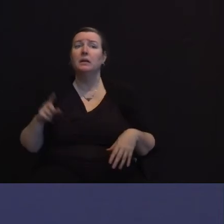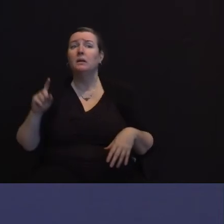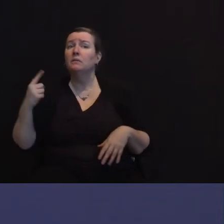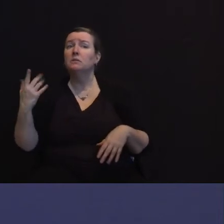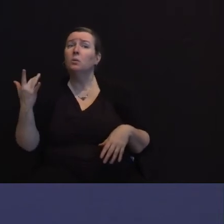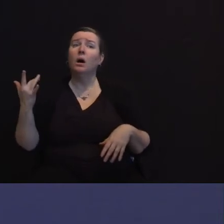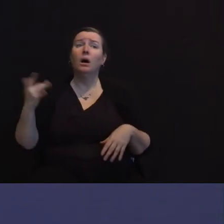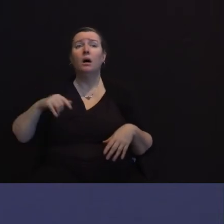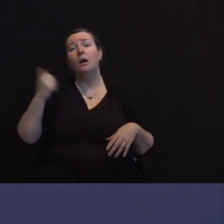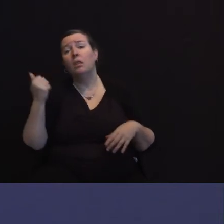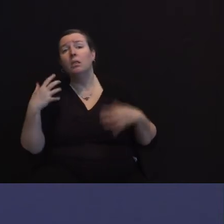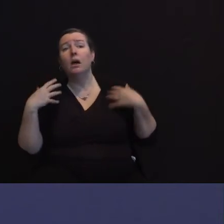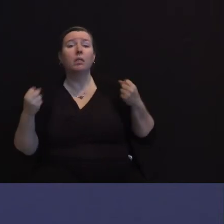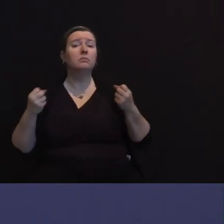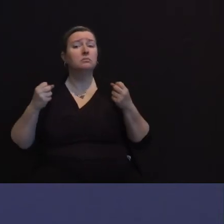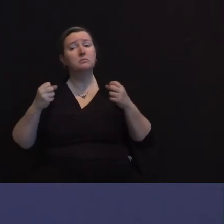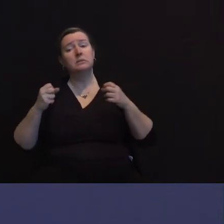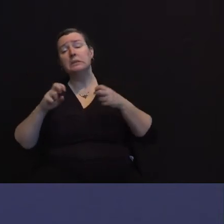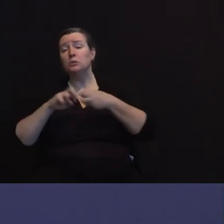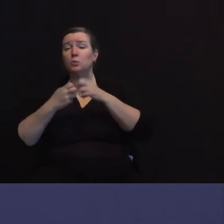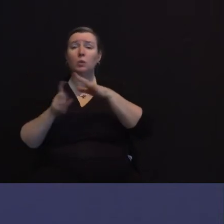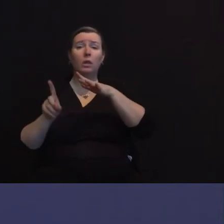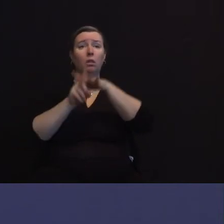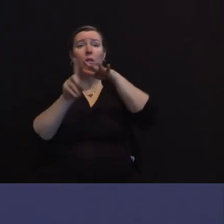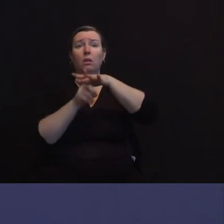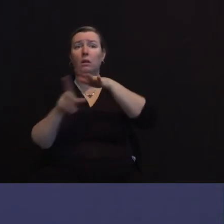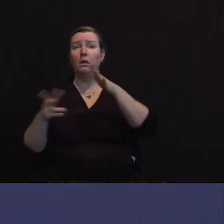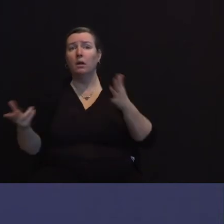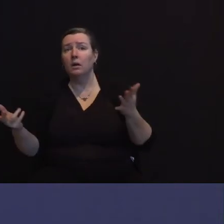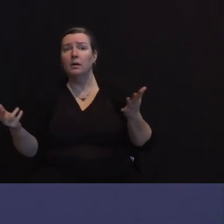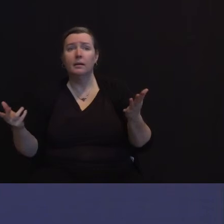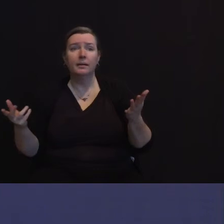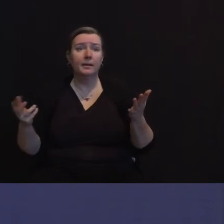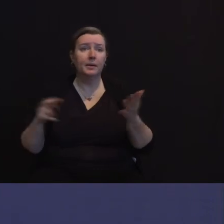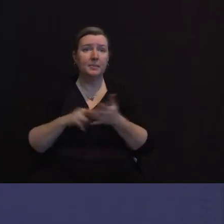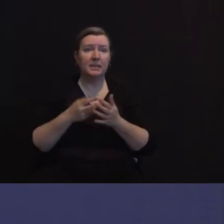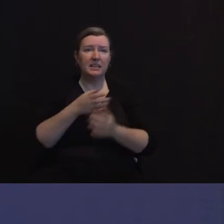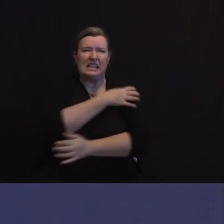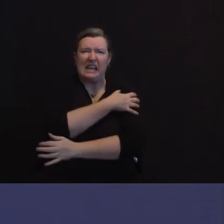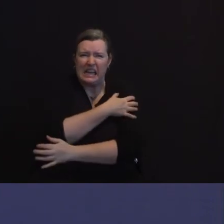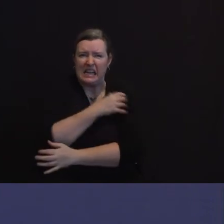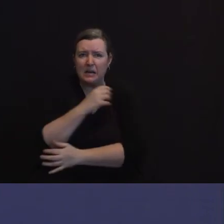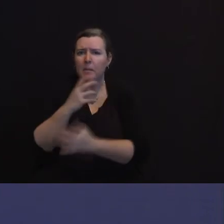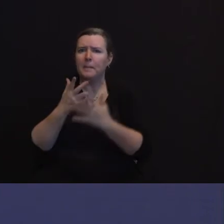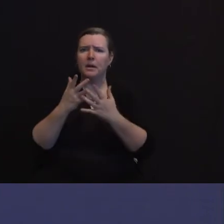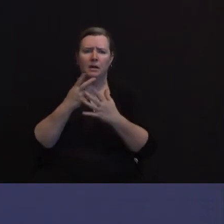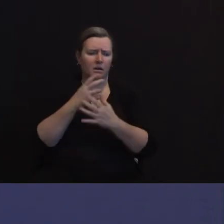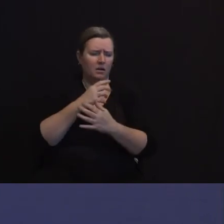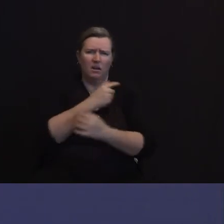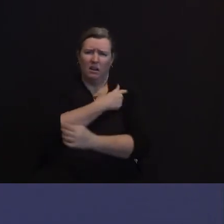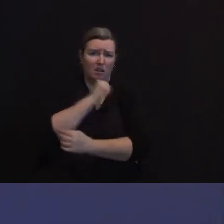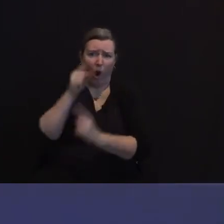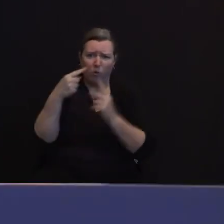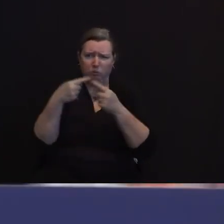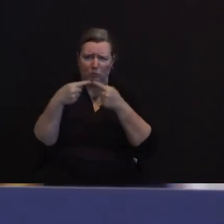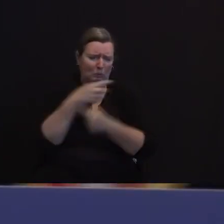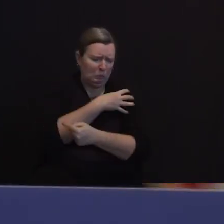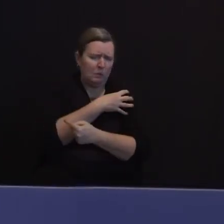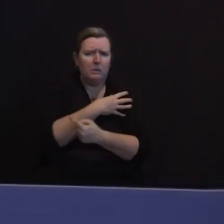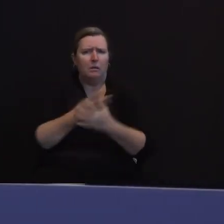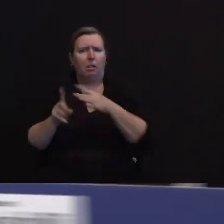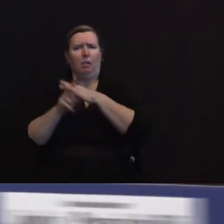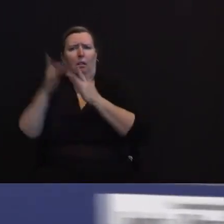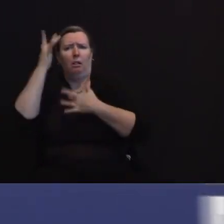sore arm, obviously, but anything that is beyond a basic reaction. Yeah, and we call those